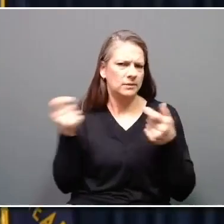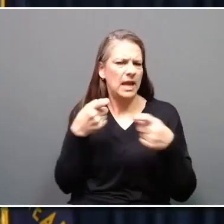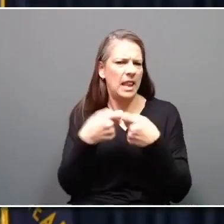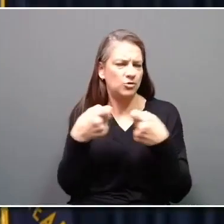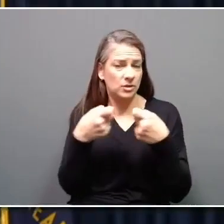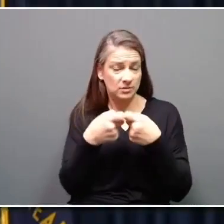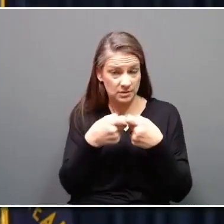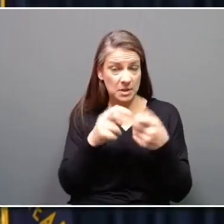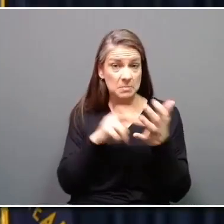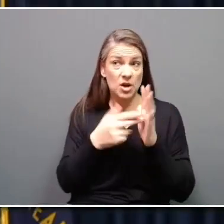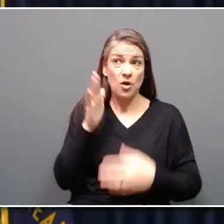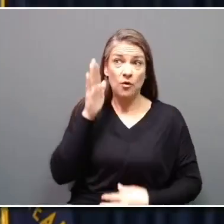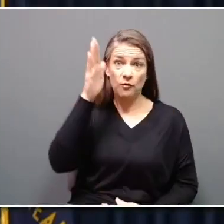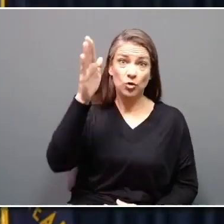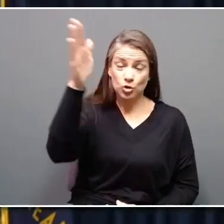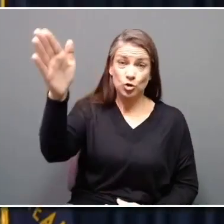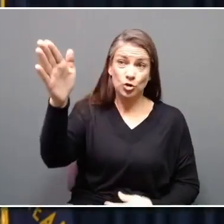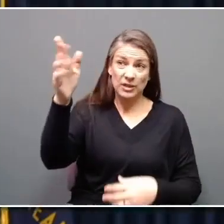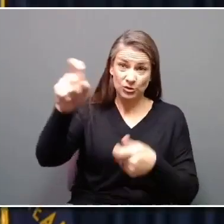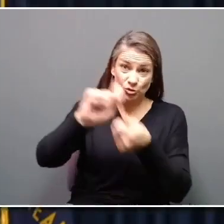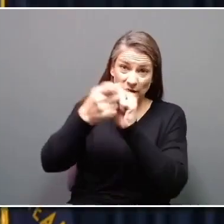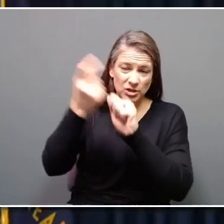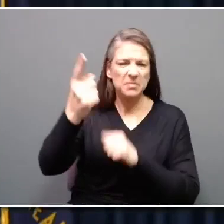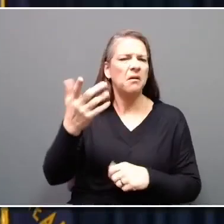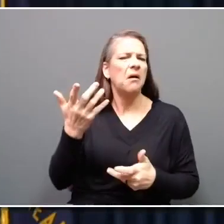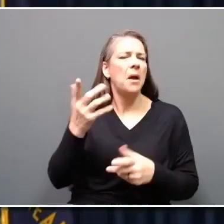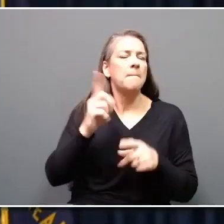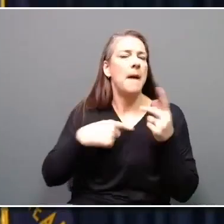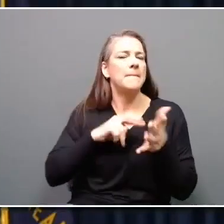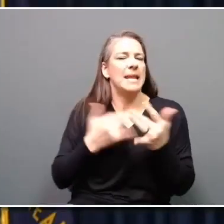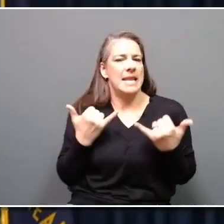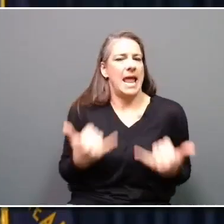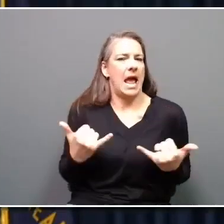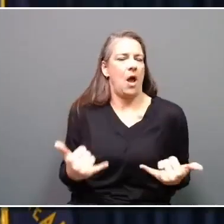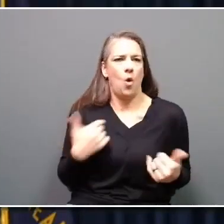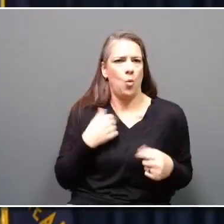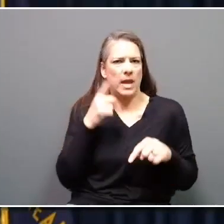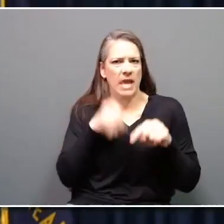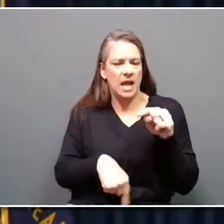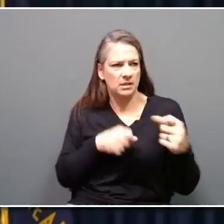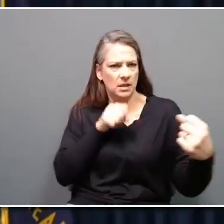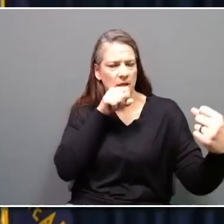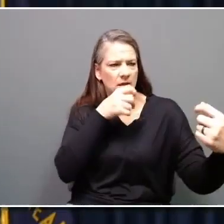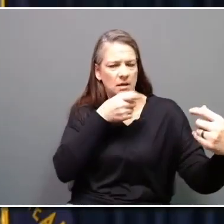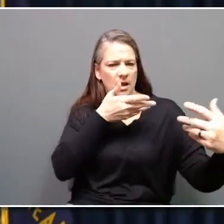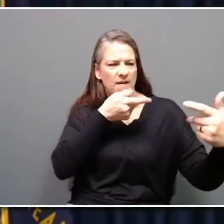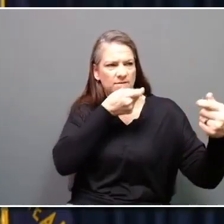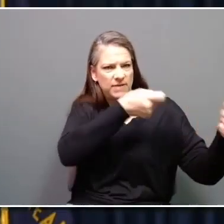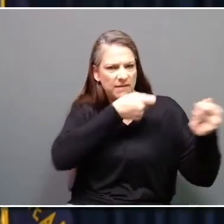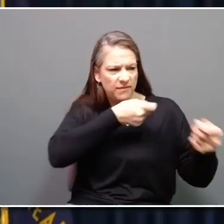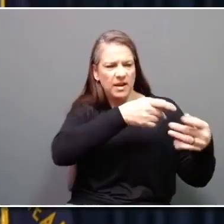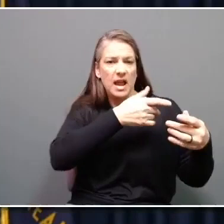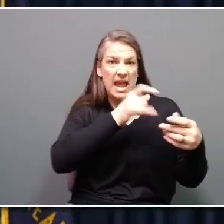future energy transition, but if it's right now, we're not going to be able to power all the plants that we're building, and we're not going to be able to keep up with demand when it